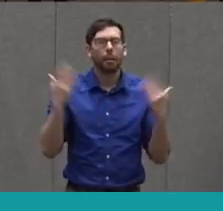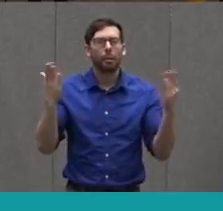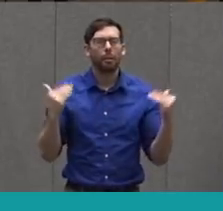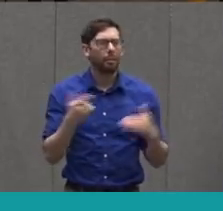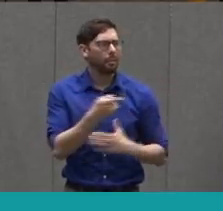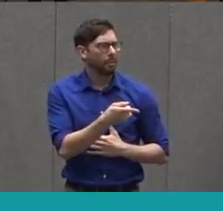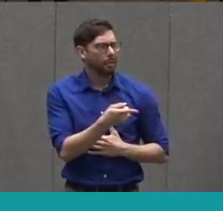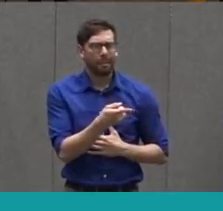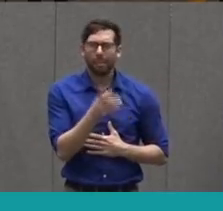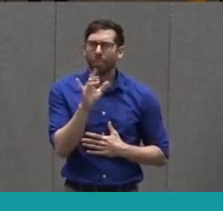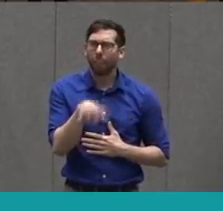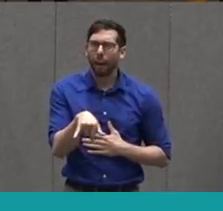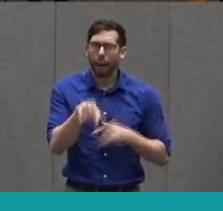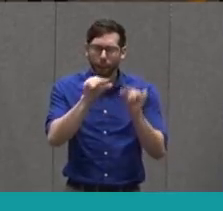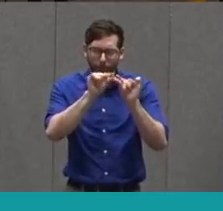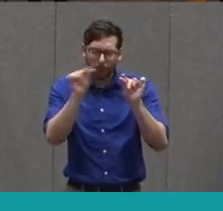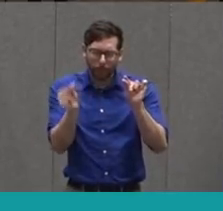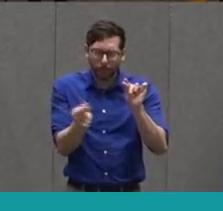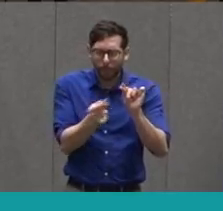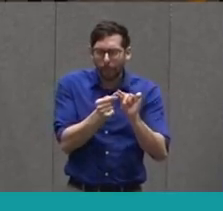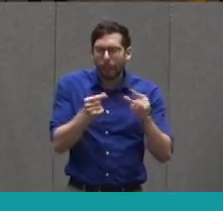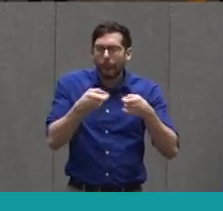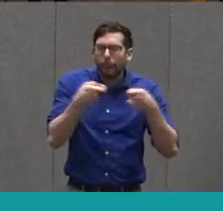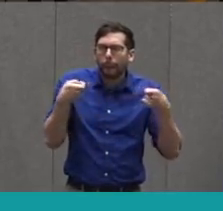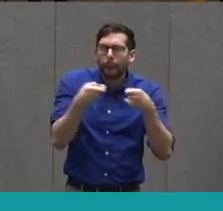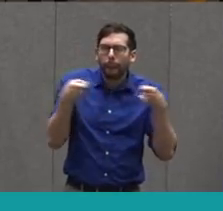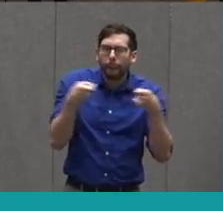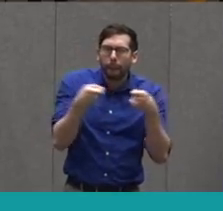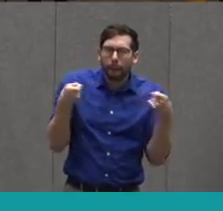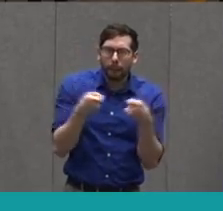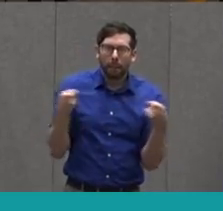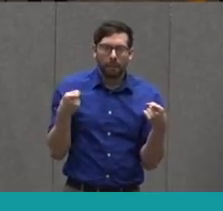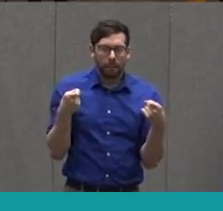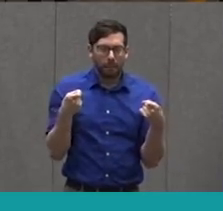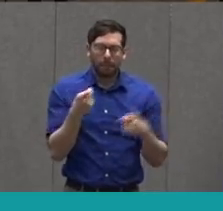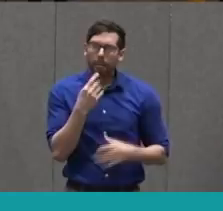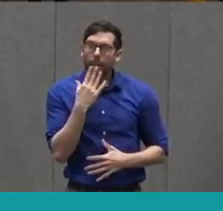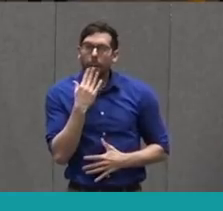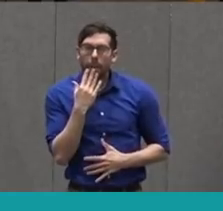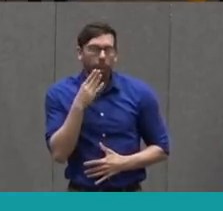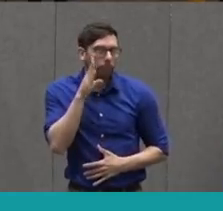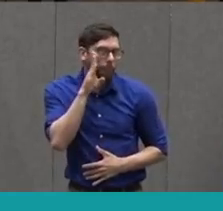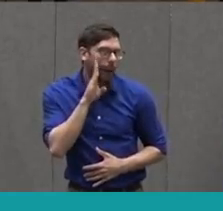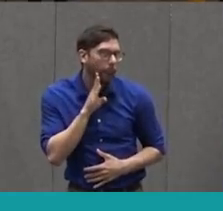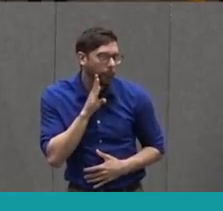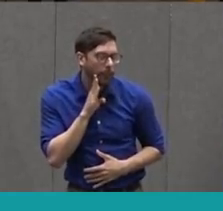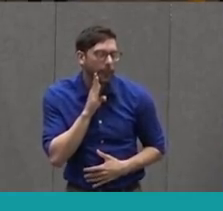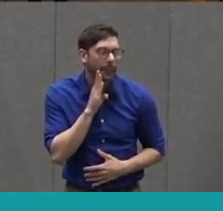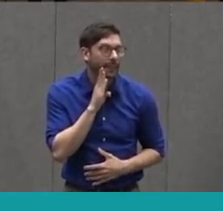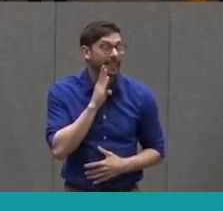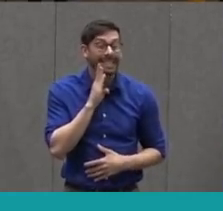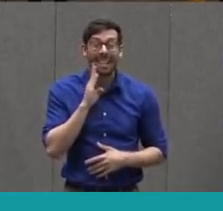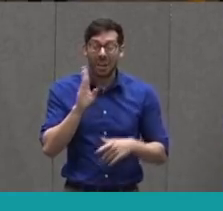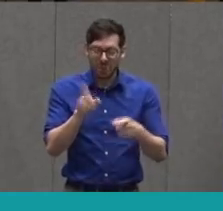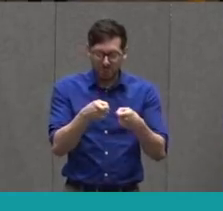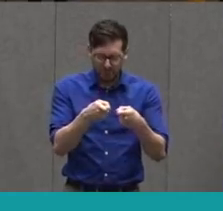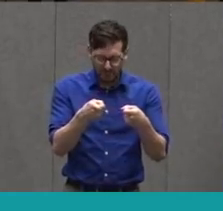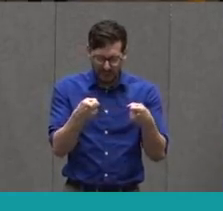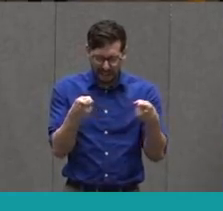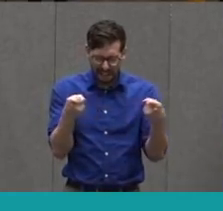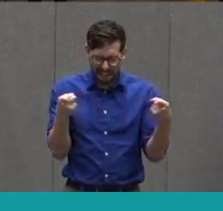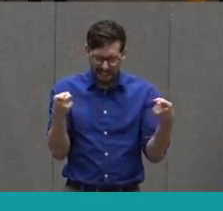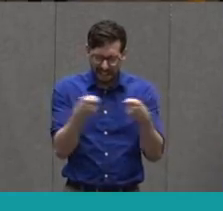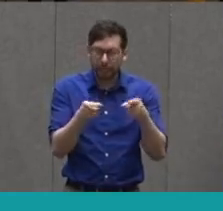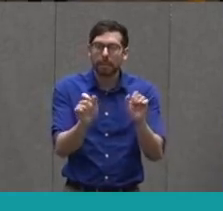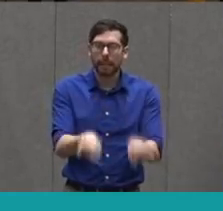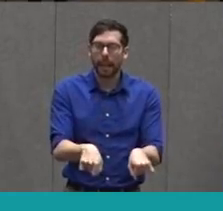Rubber band. So it's brown. It can stretch. Why is it important that the